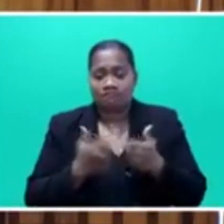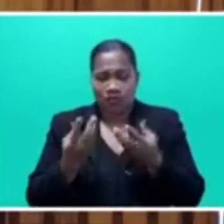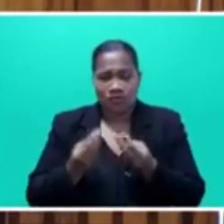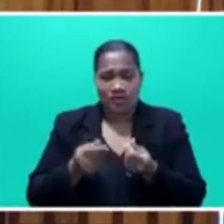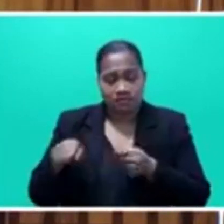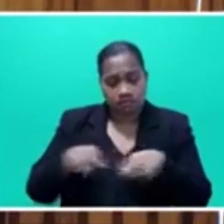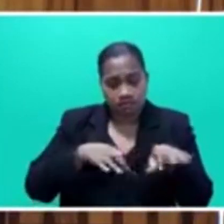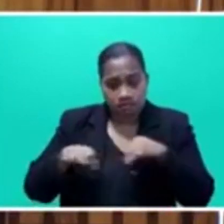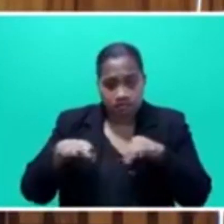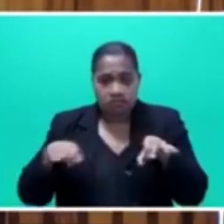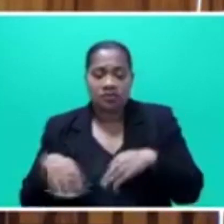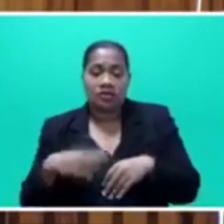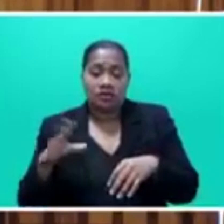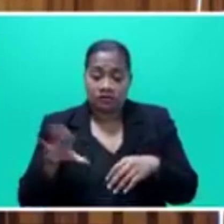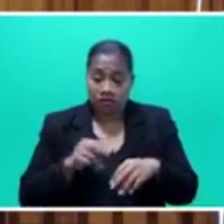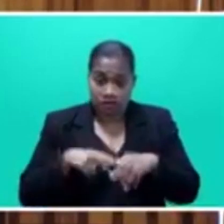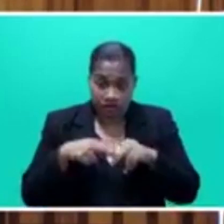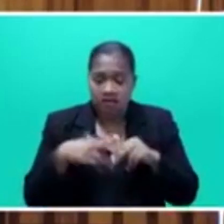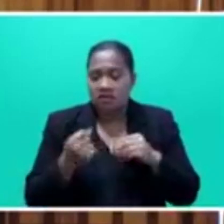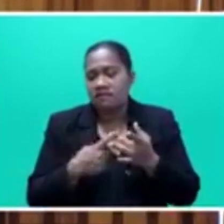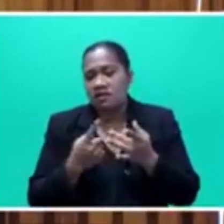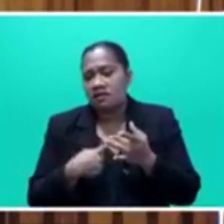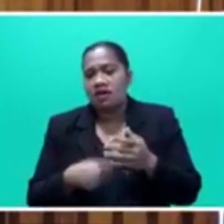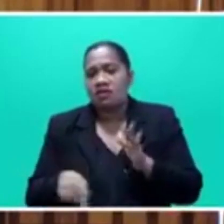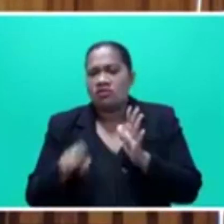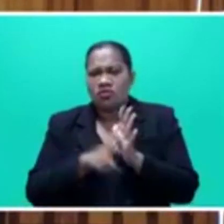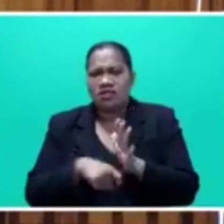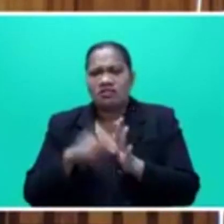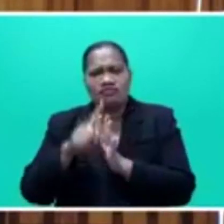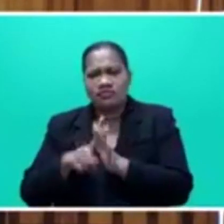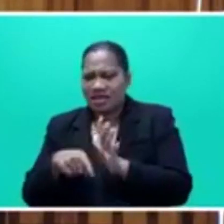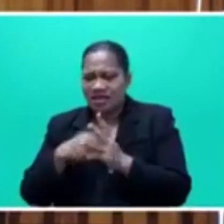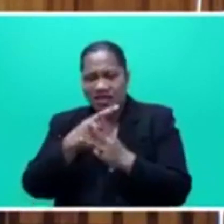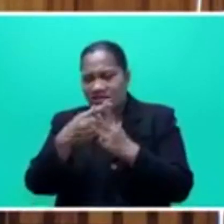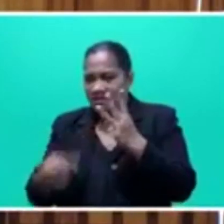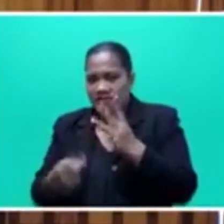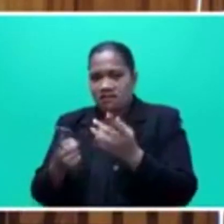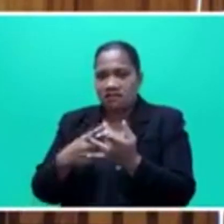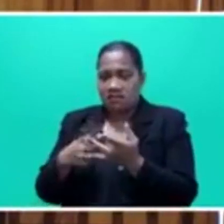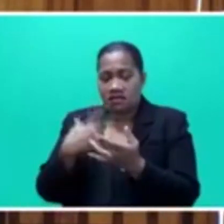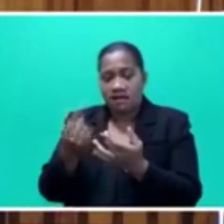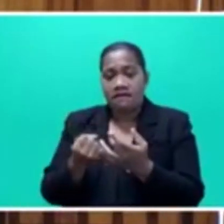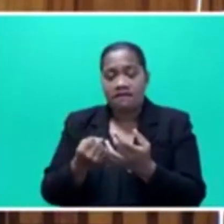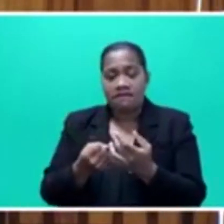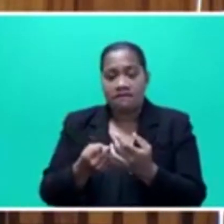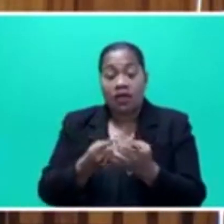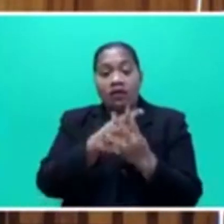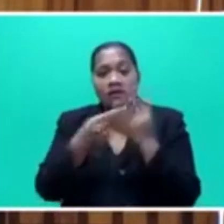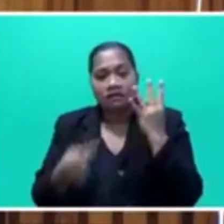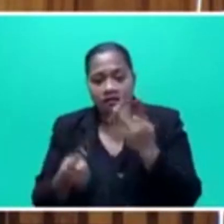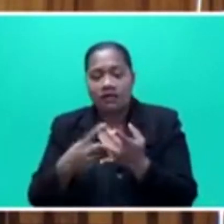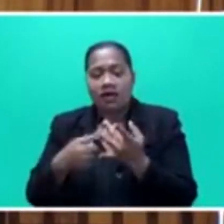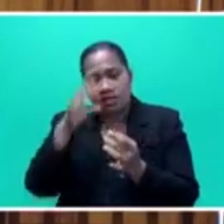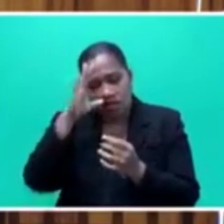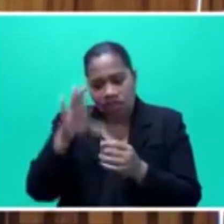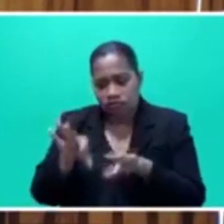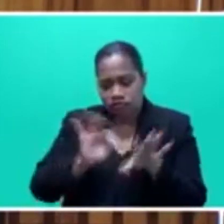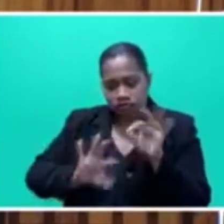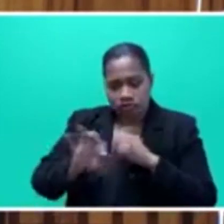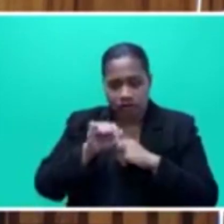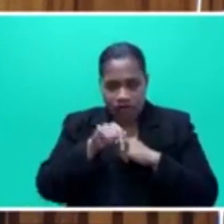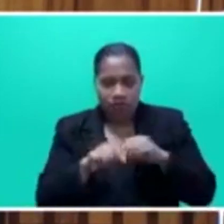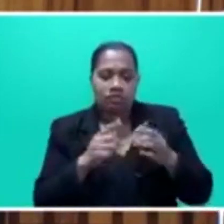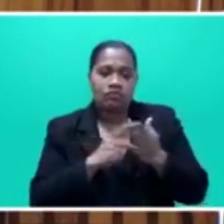from Fiji, there is Rwanda, Jamaica, Uganda and Bhutan. There are 4 other countries that have been selected under this program, and we get